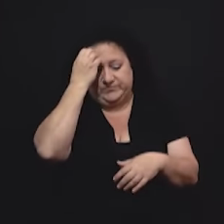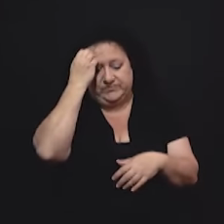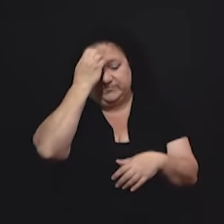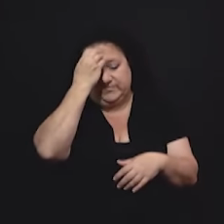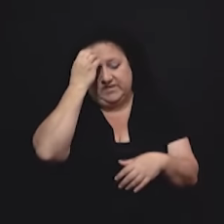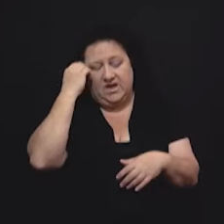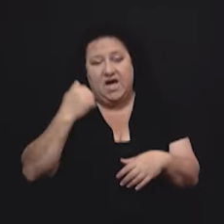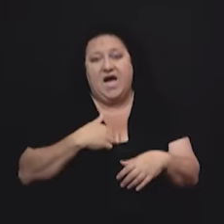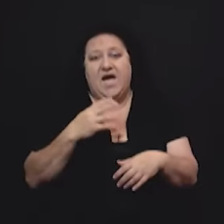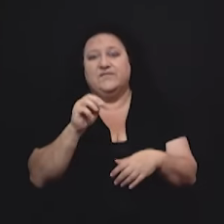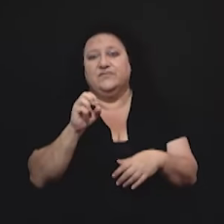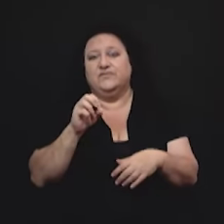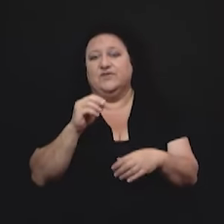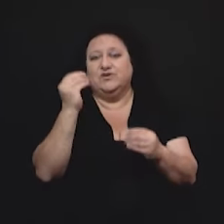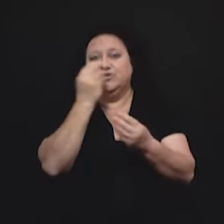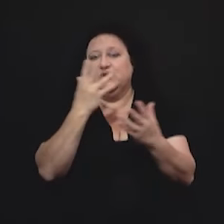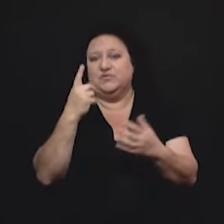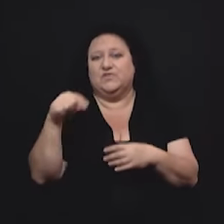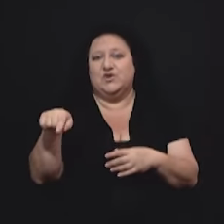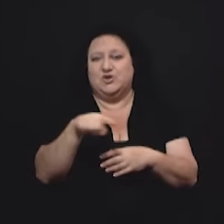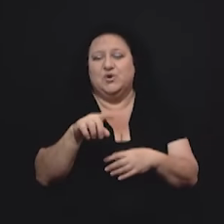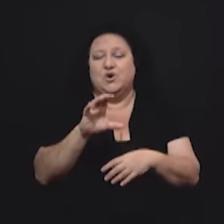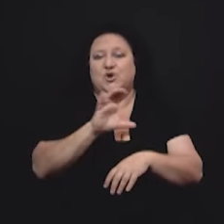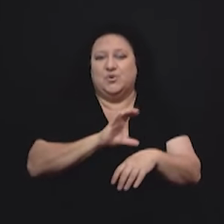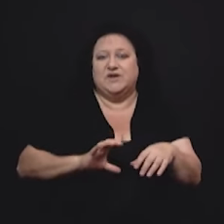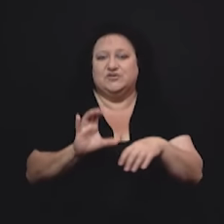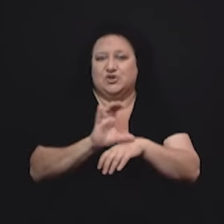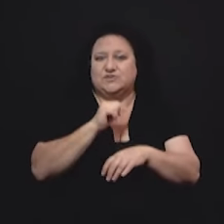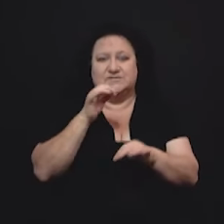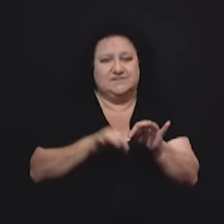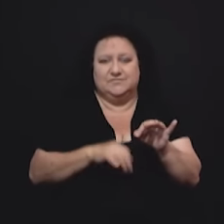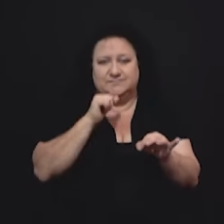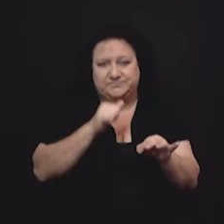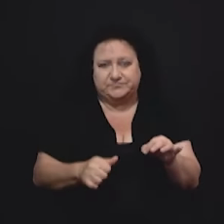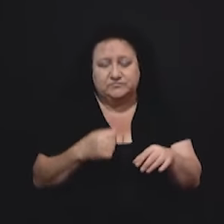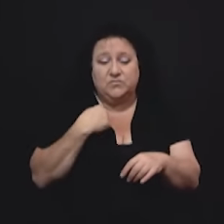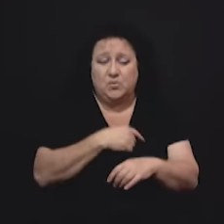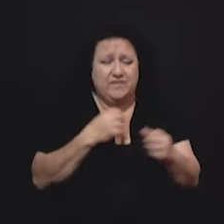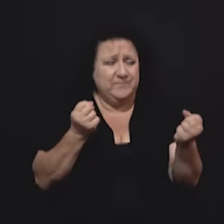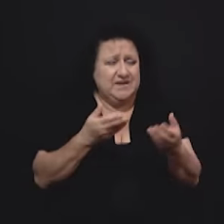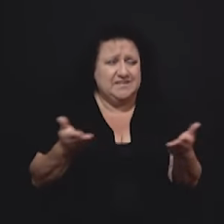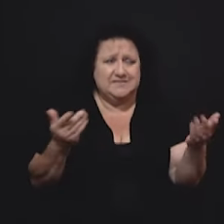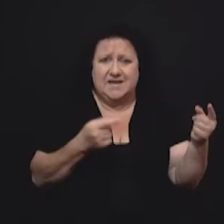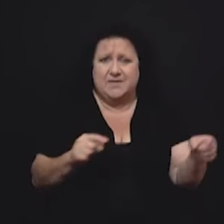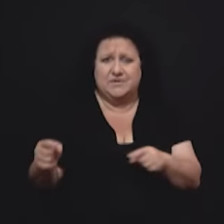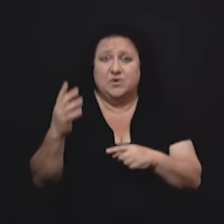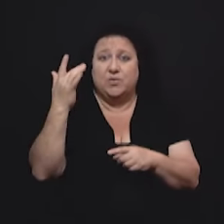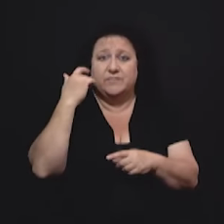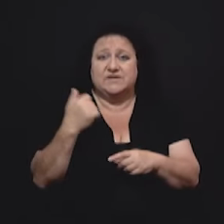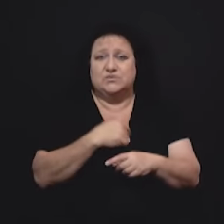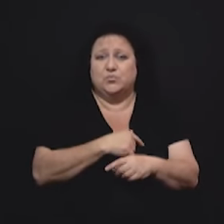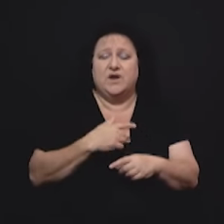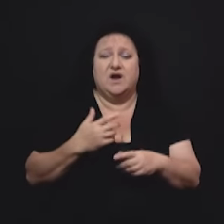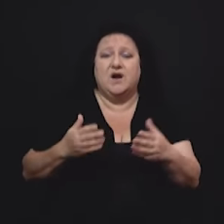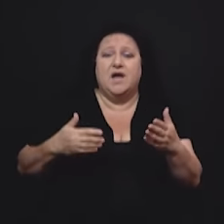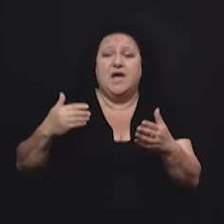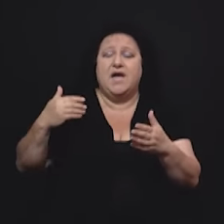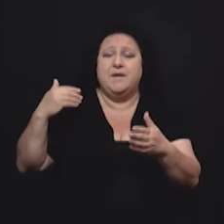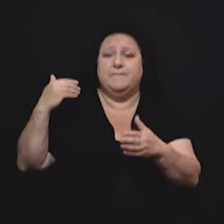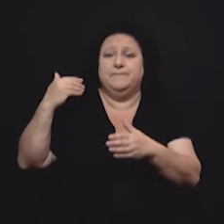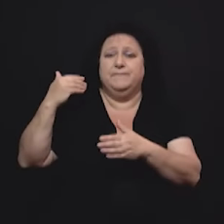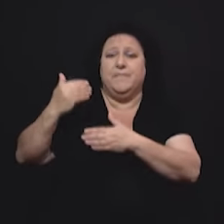is not necessarily a simple church. We have quite a few things going on in the life of the church because we are a multi-generational church with